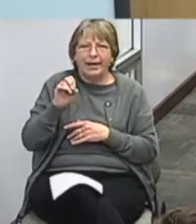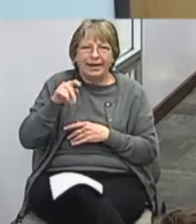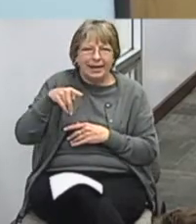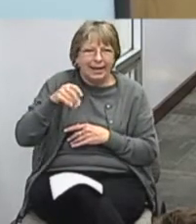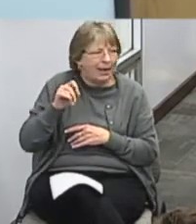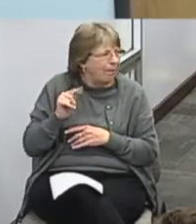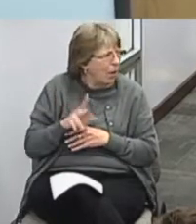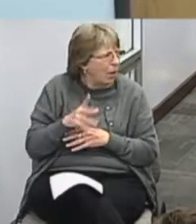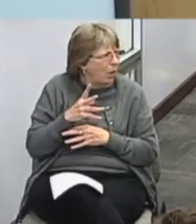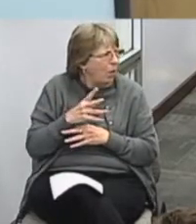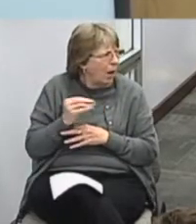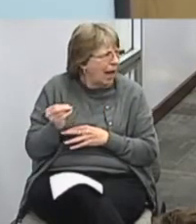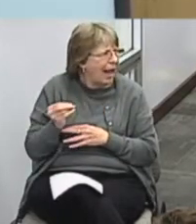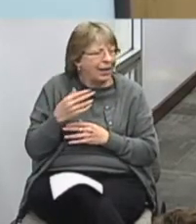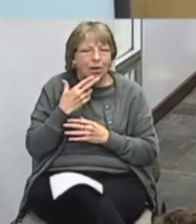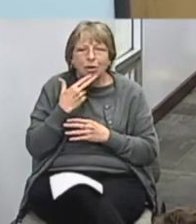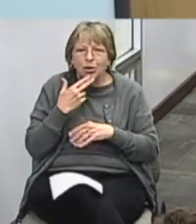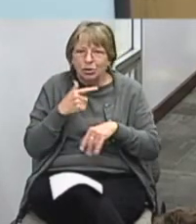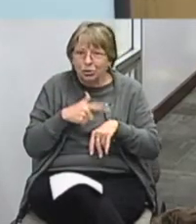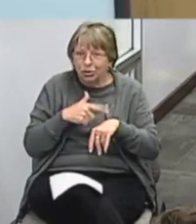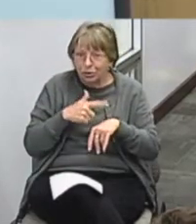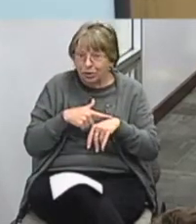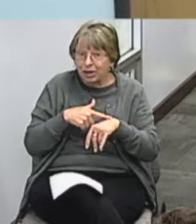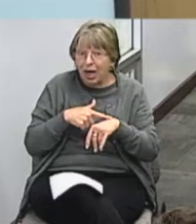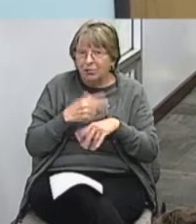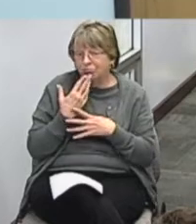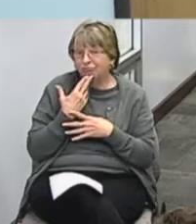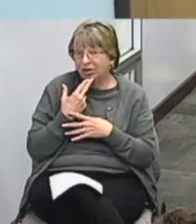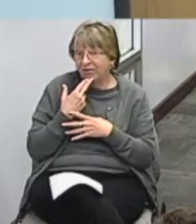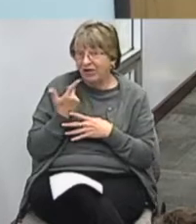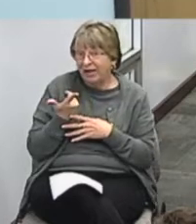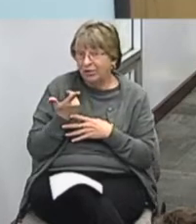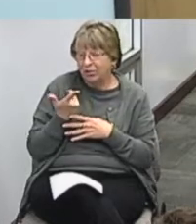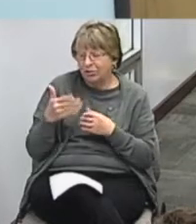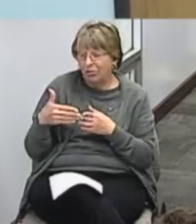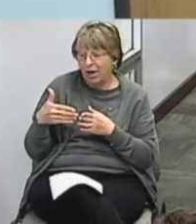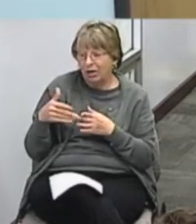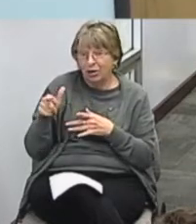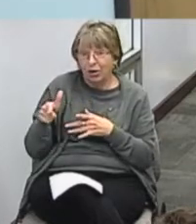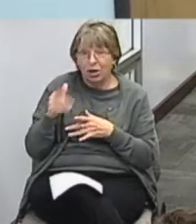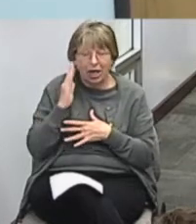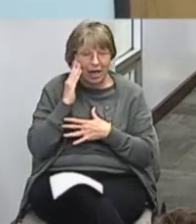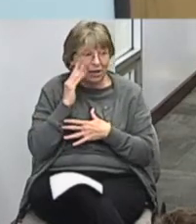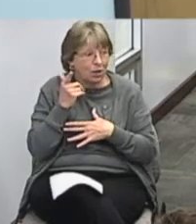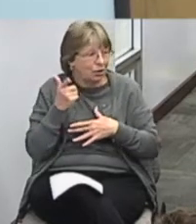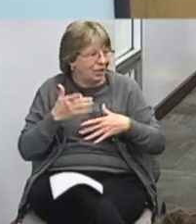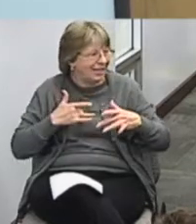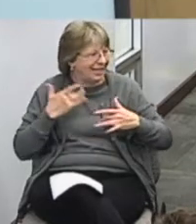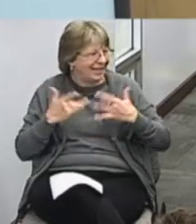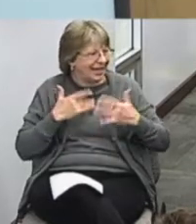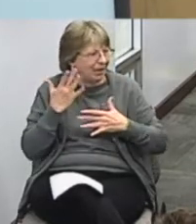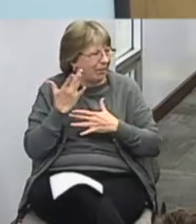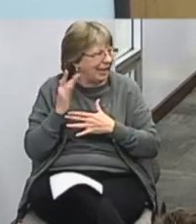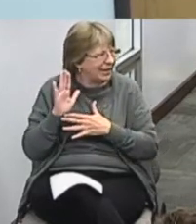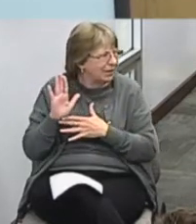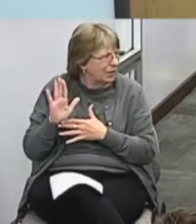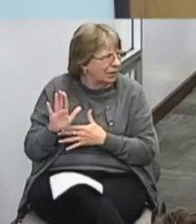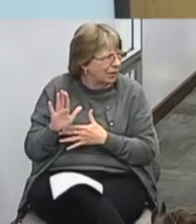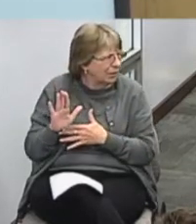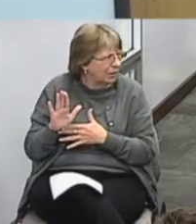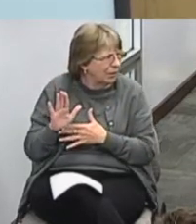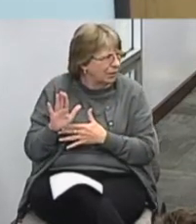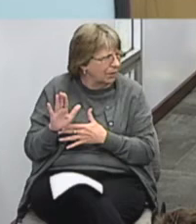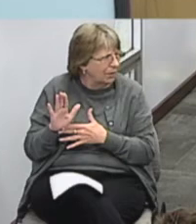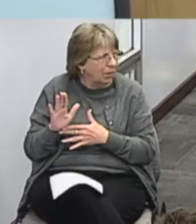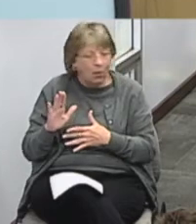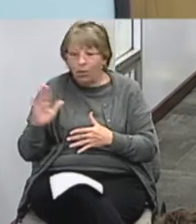Jarrett at Sugar Time Confections right there on the corner of A and Main. I know she's also excited because her backside of that